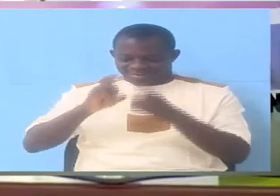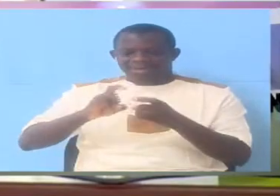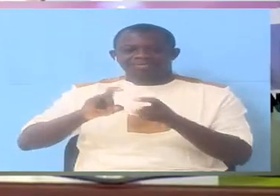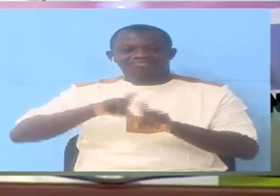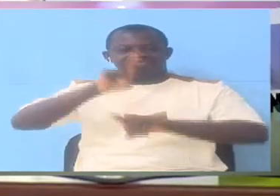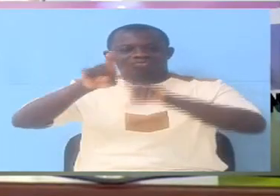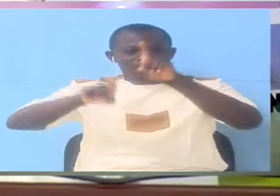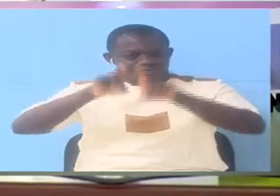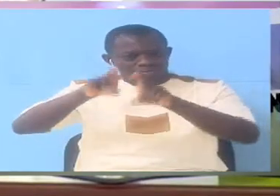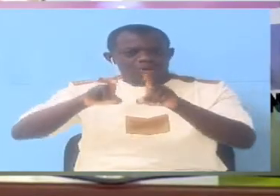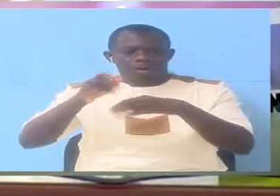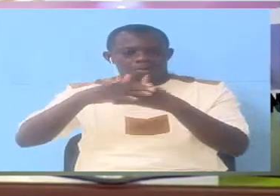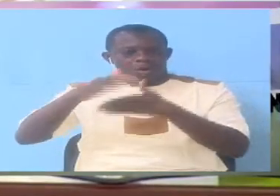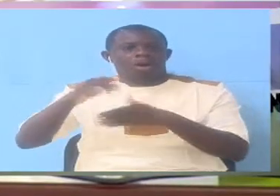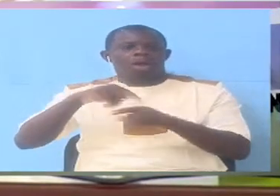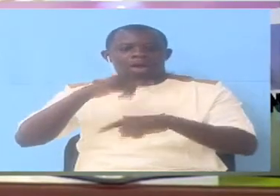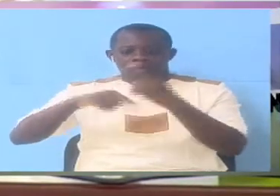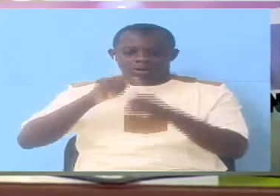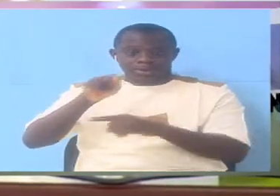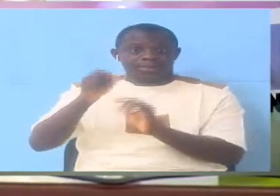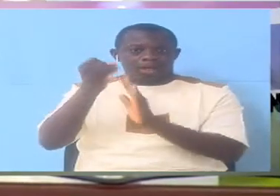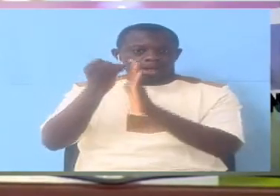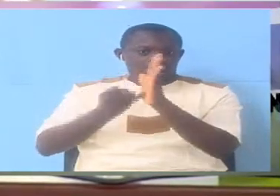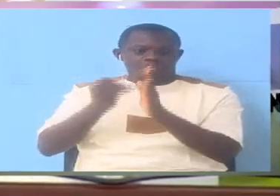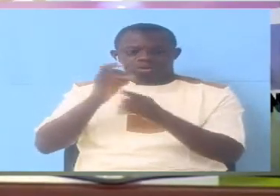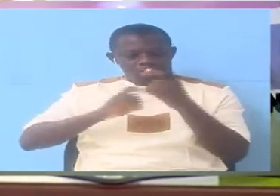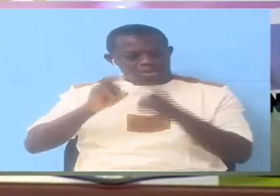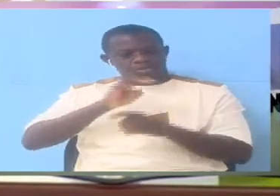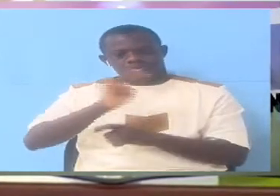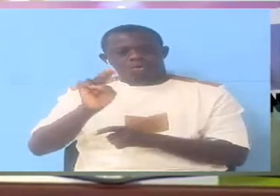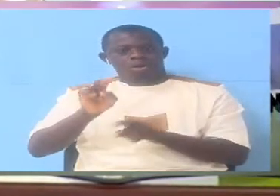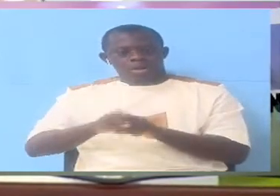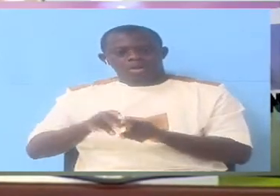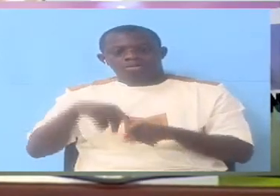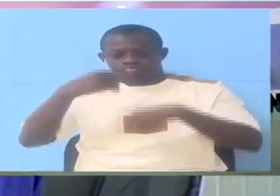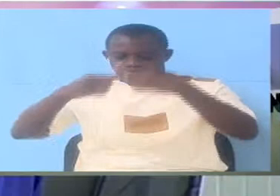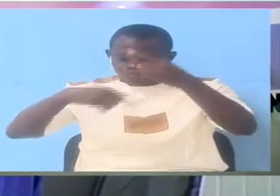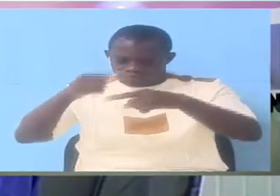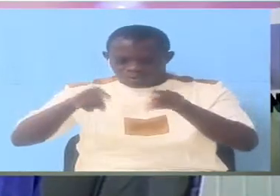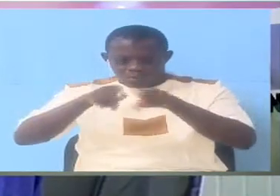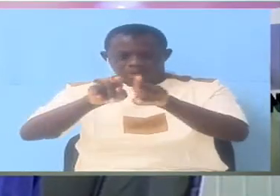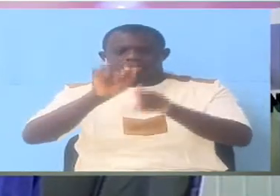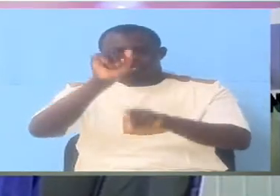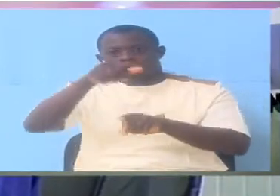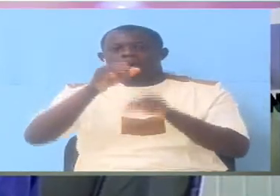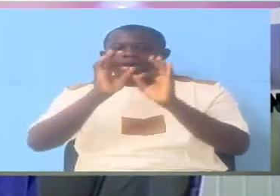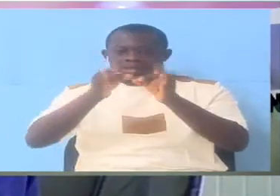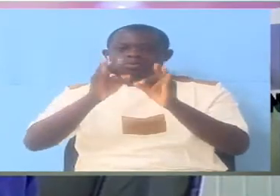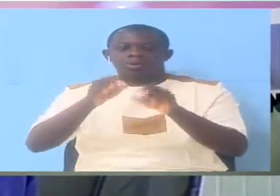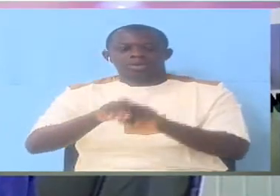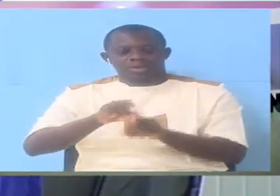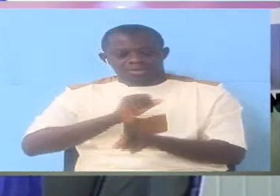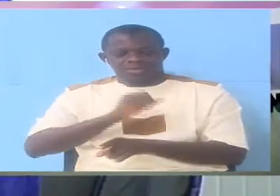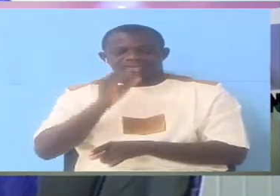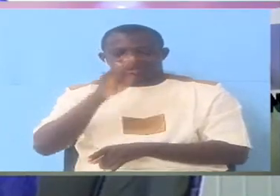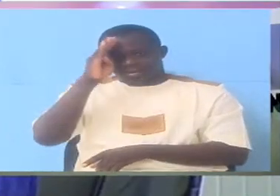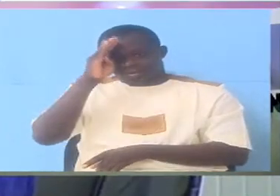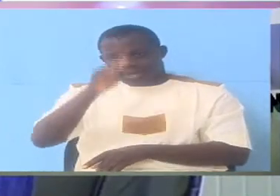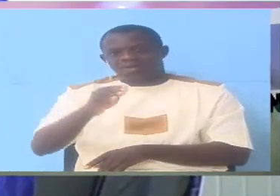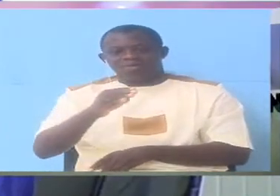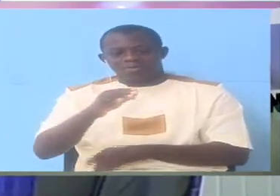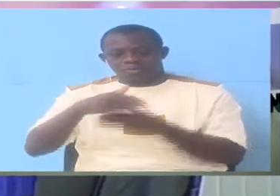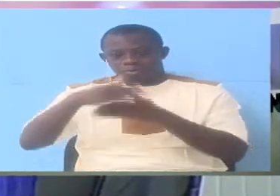further about this issue, and then we just move on with your testimony. Thank you. And thank you very much, Mr.